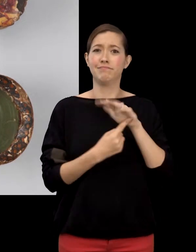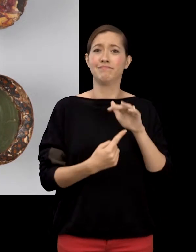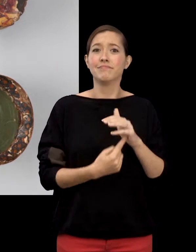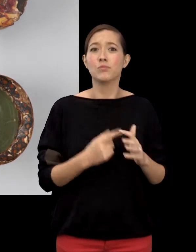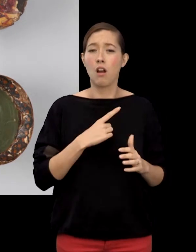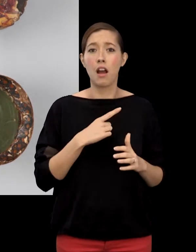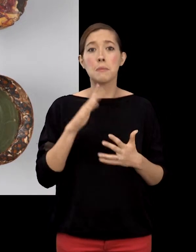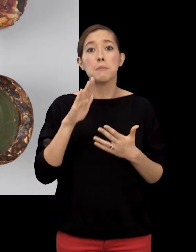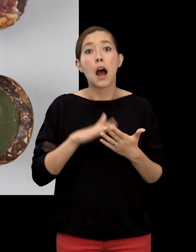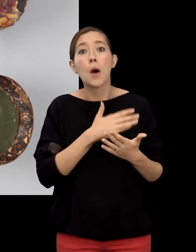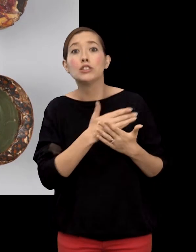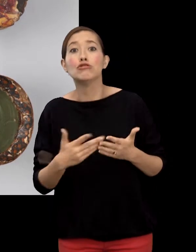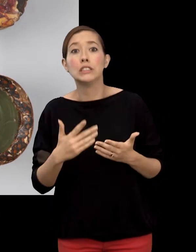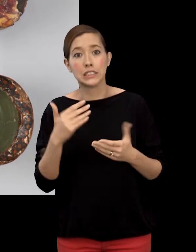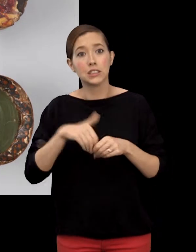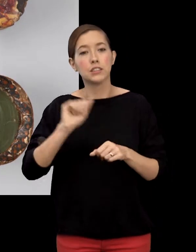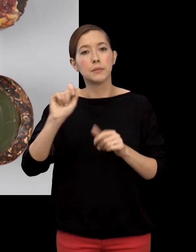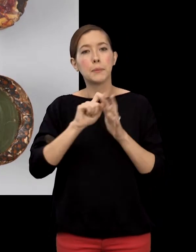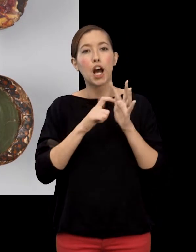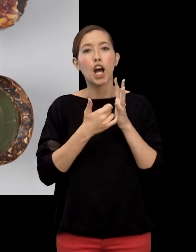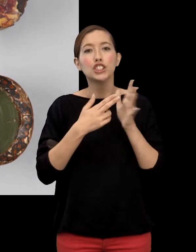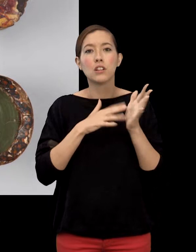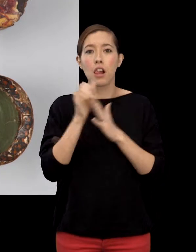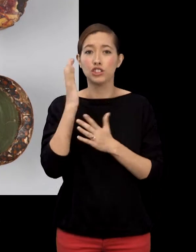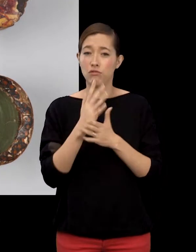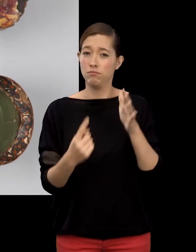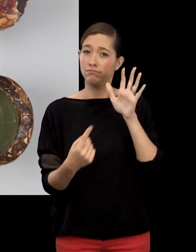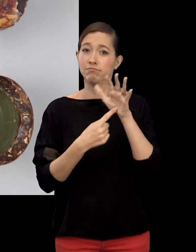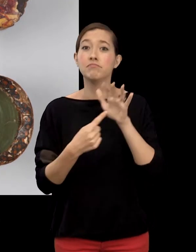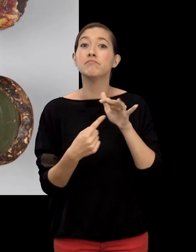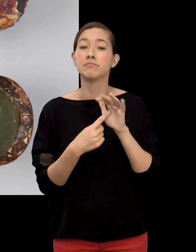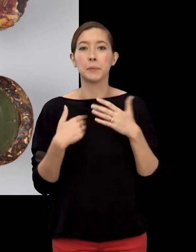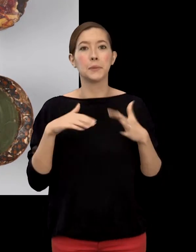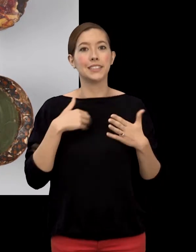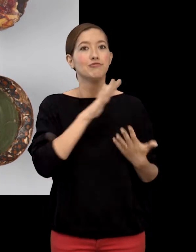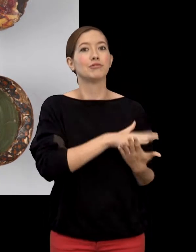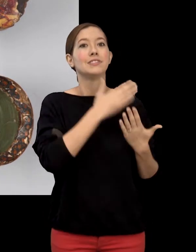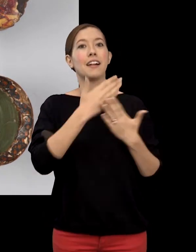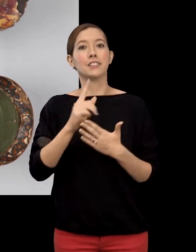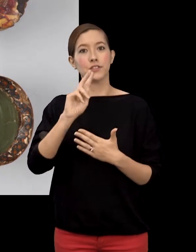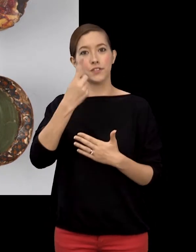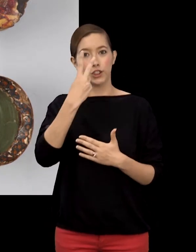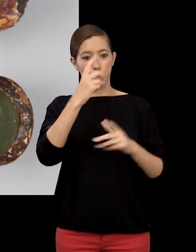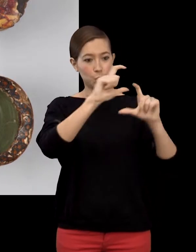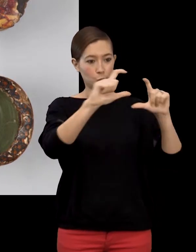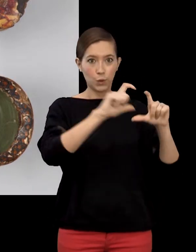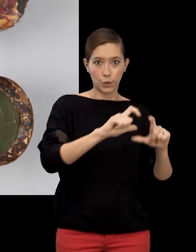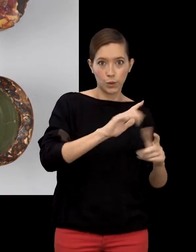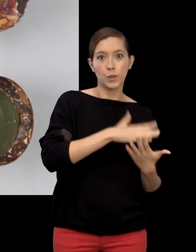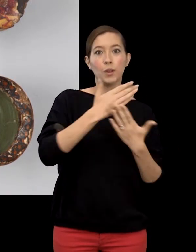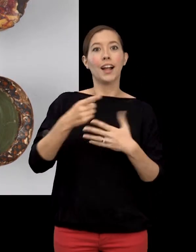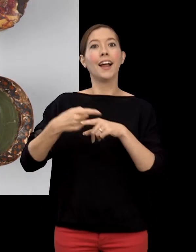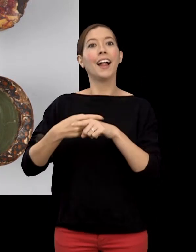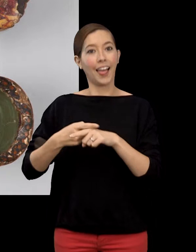course, is because of the importance of poetry in Persian culture. I have translated the two